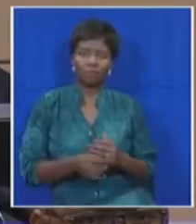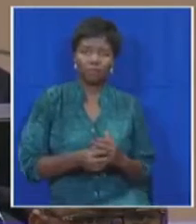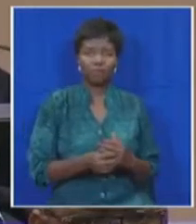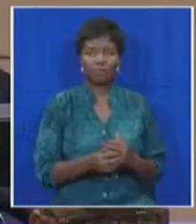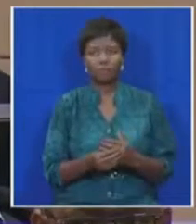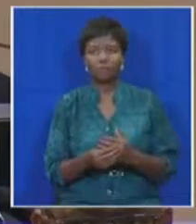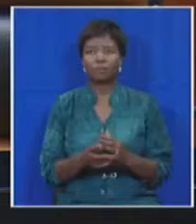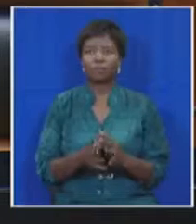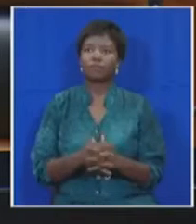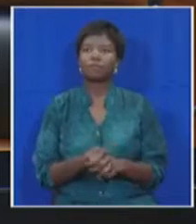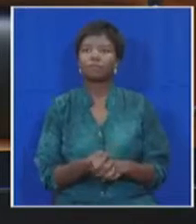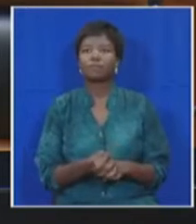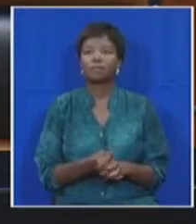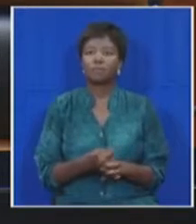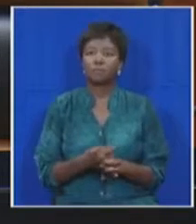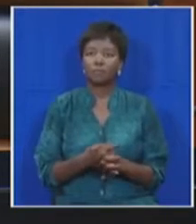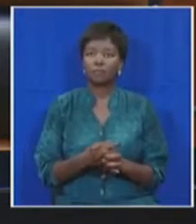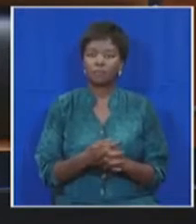Order, Speaker.